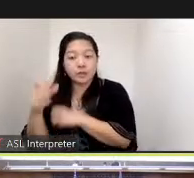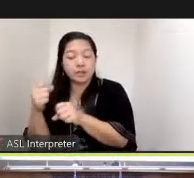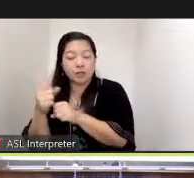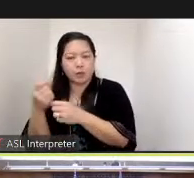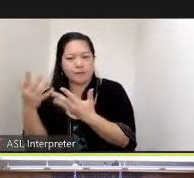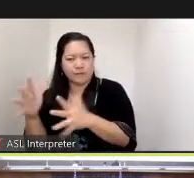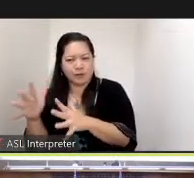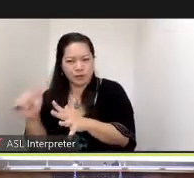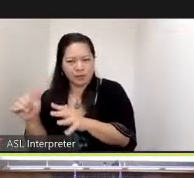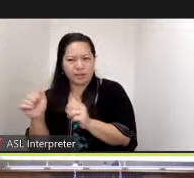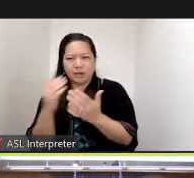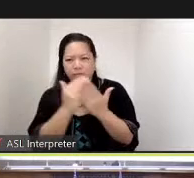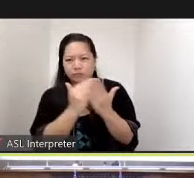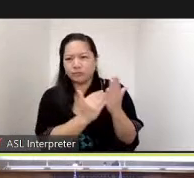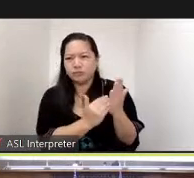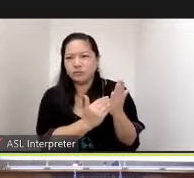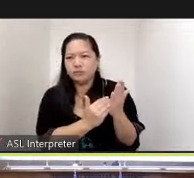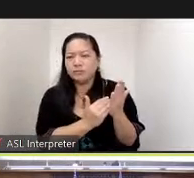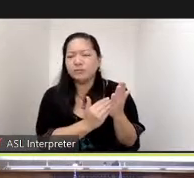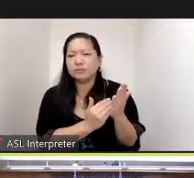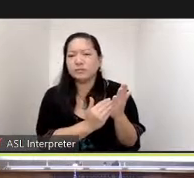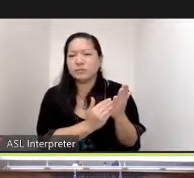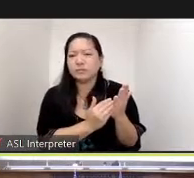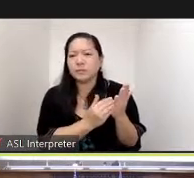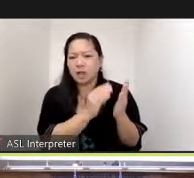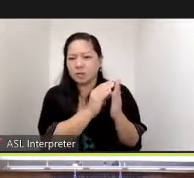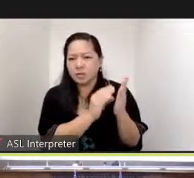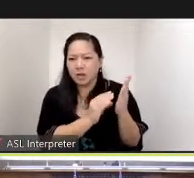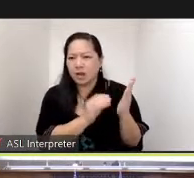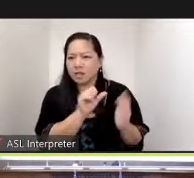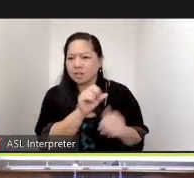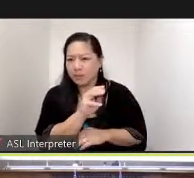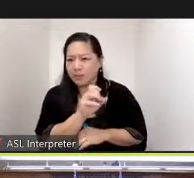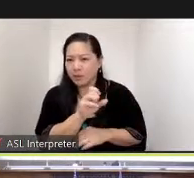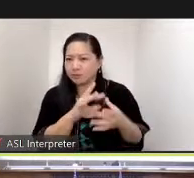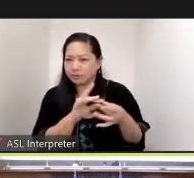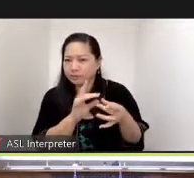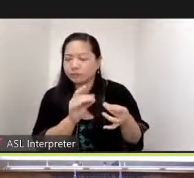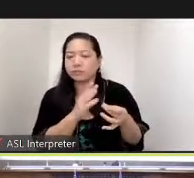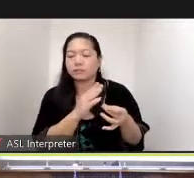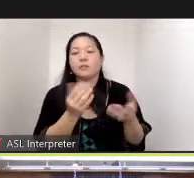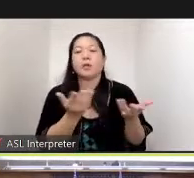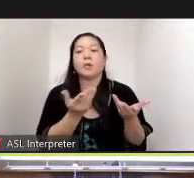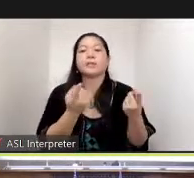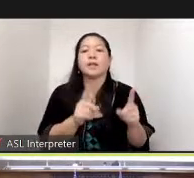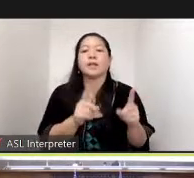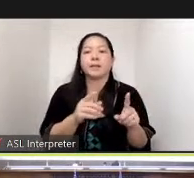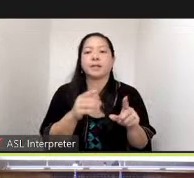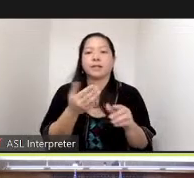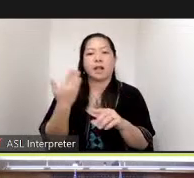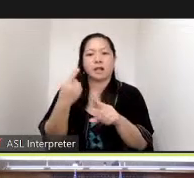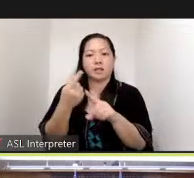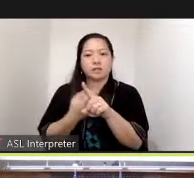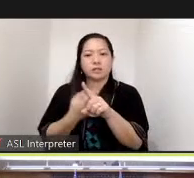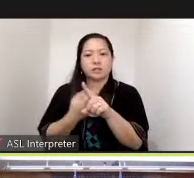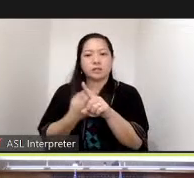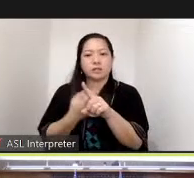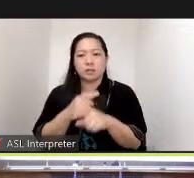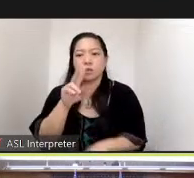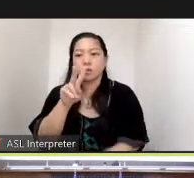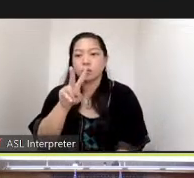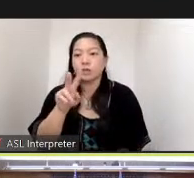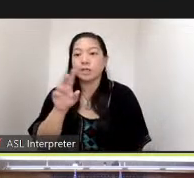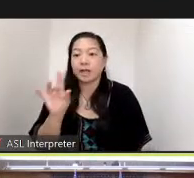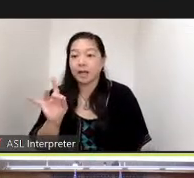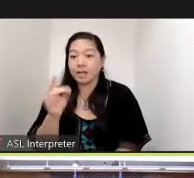summary, Vince Campo is going to provide the latest trends from the past month, 28 days. Next